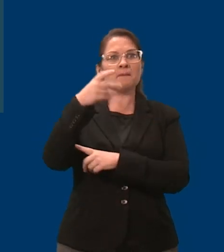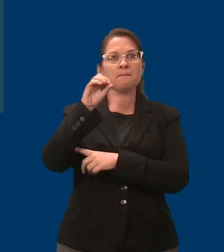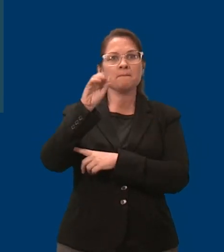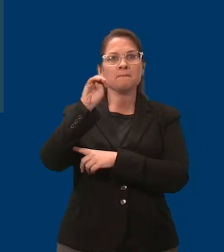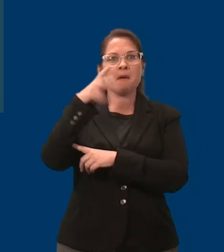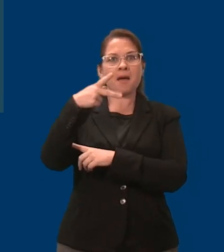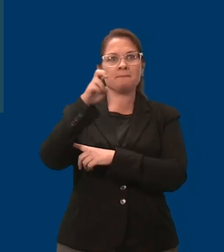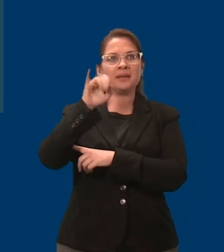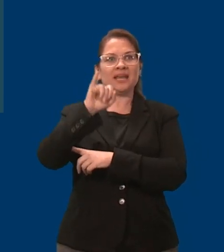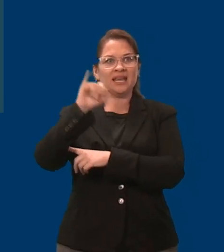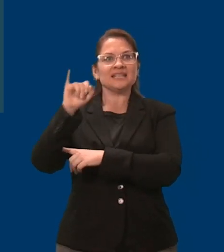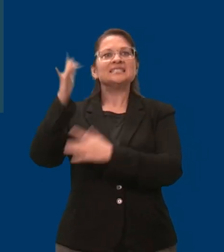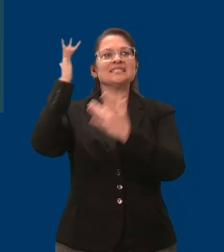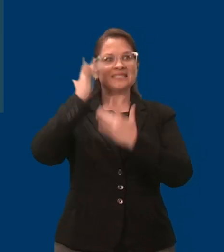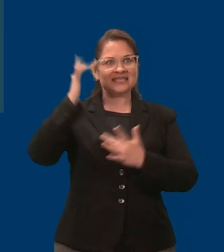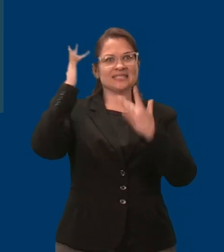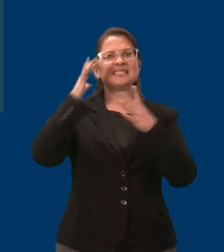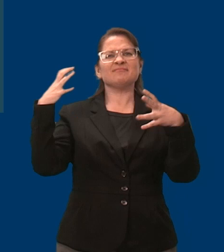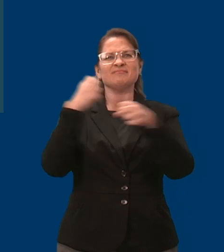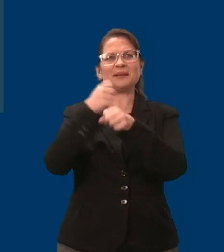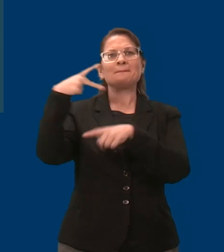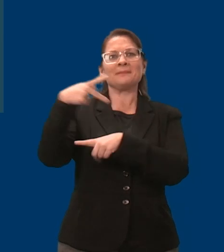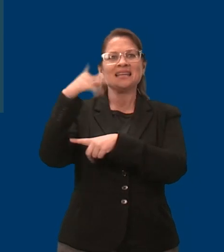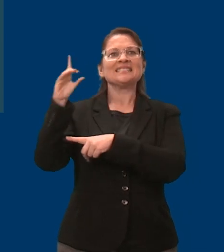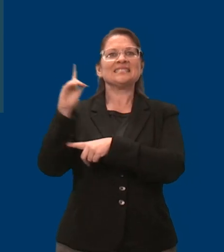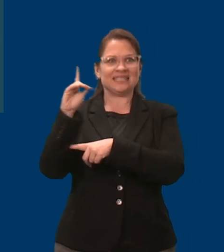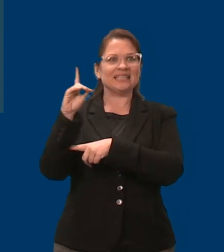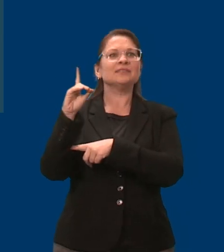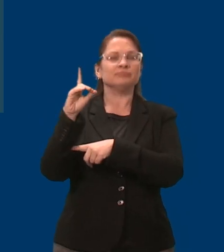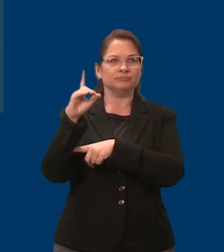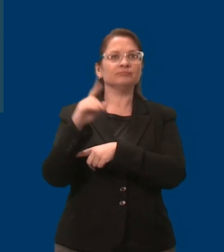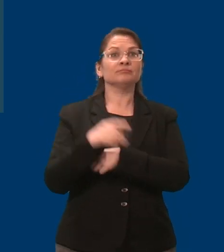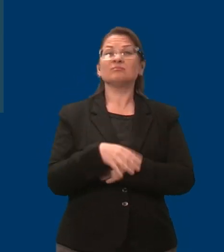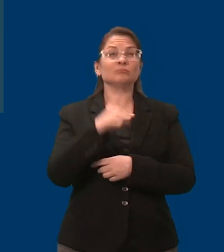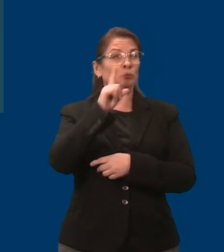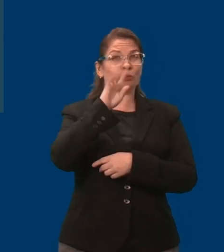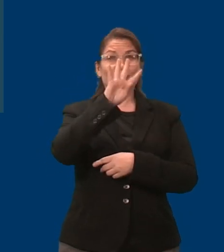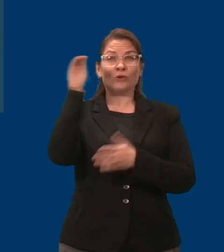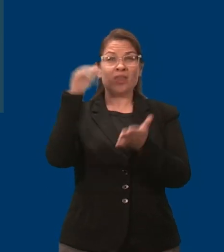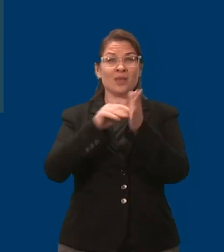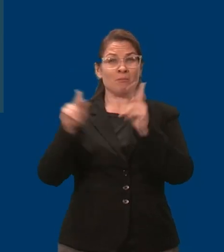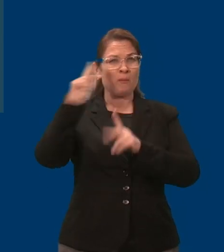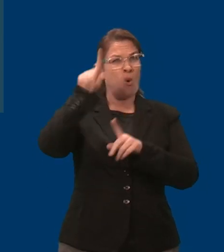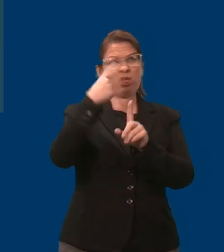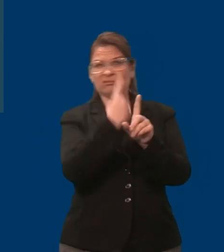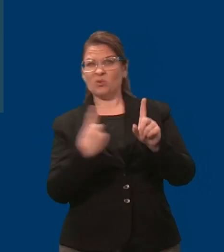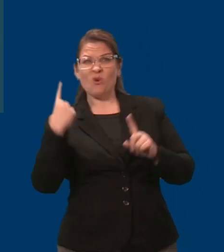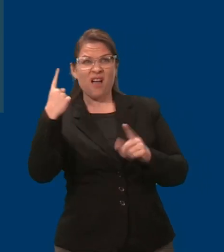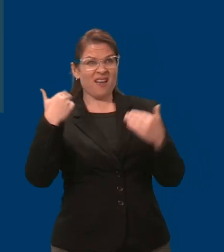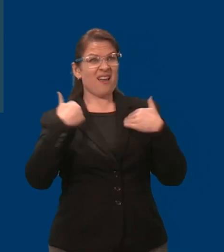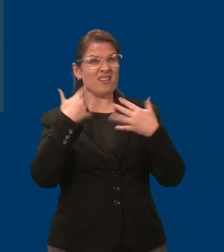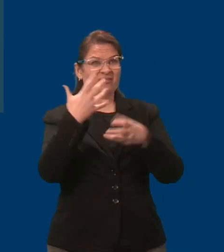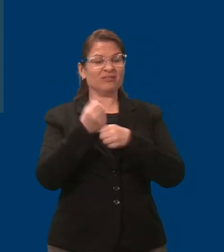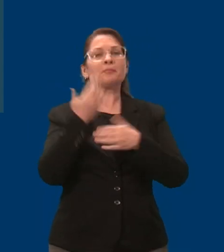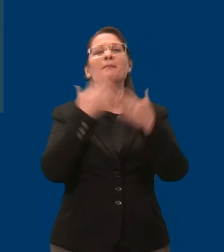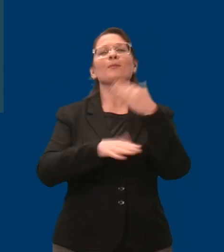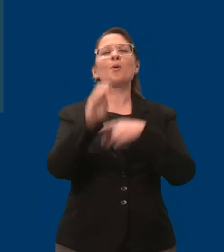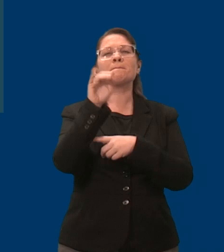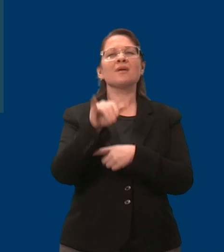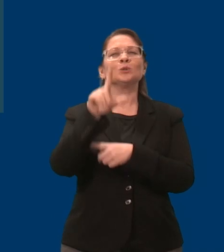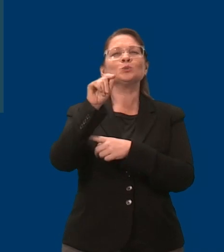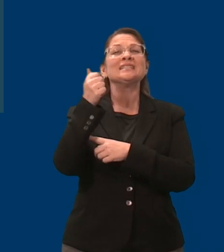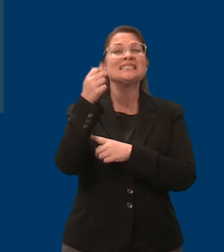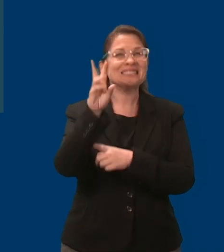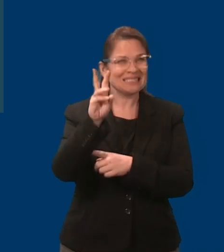in 40,000 people. Leo was born on May 17, 2016. In all senses, it was a normal pregnancy and delivery. As